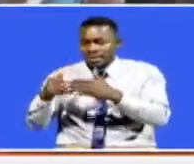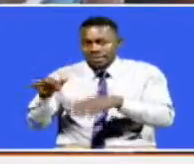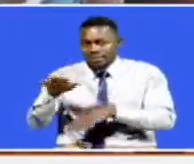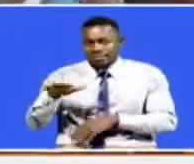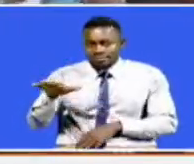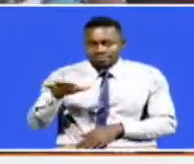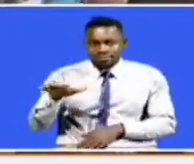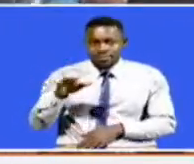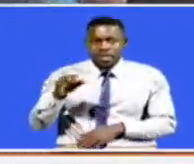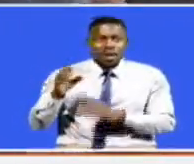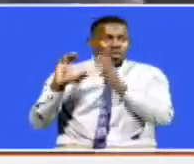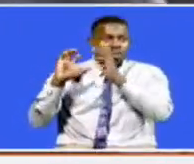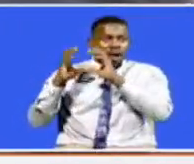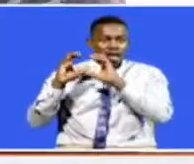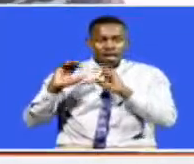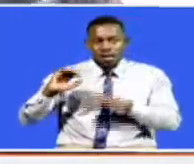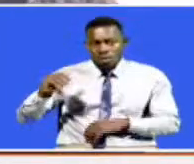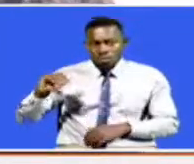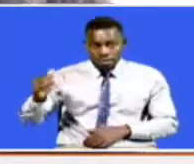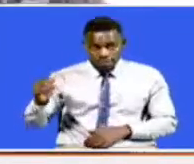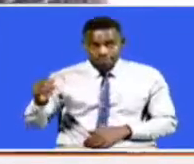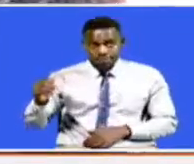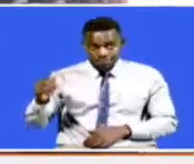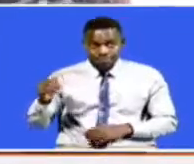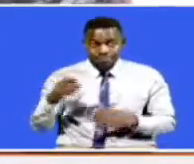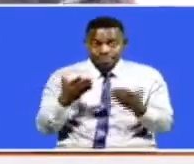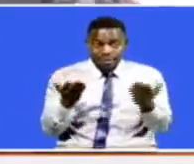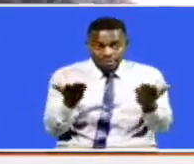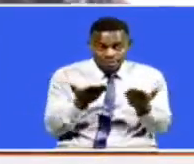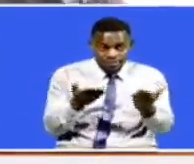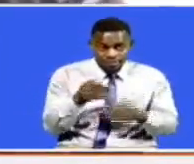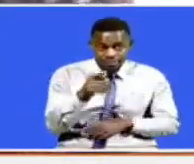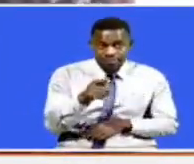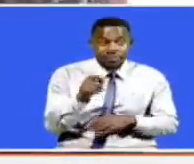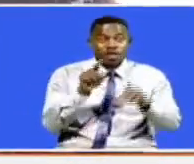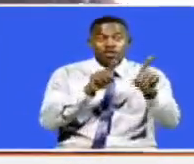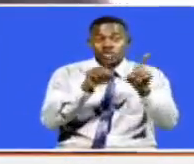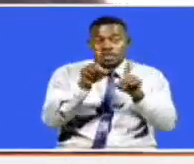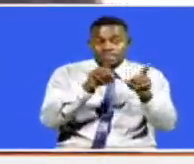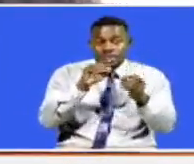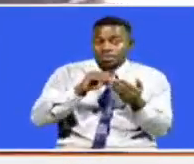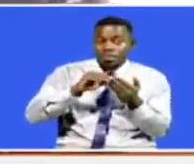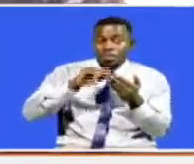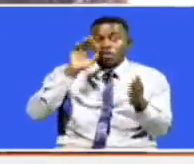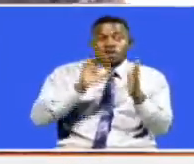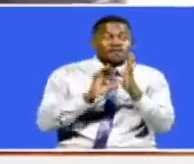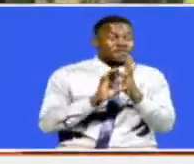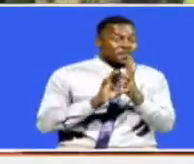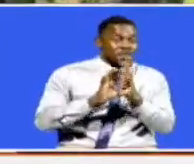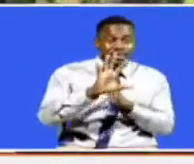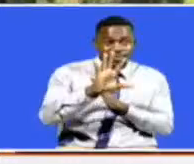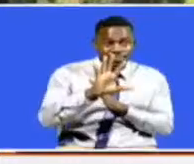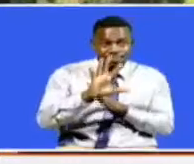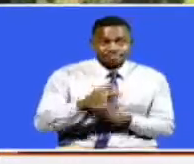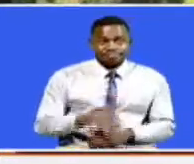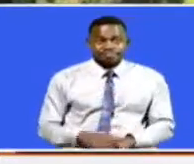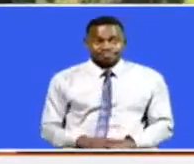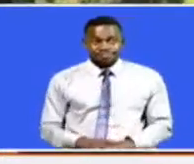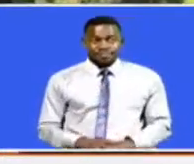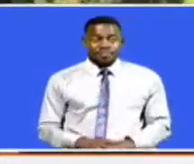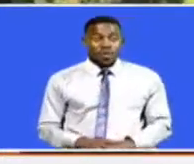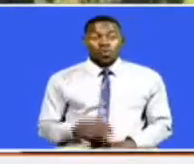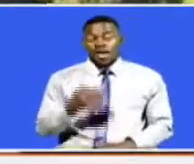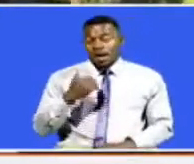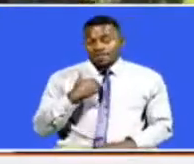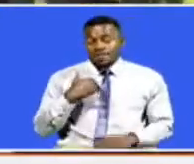location, Kwale County, where a pilot project on ecotourism venture is beginning to take shape. Sasa hii project